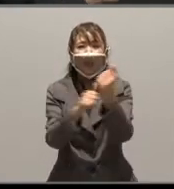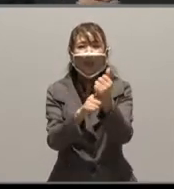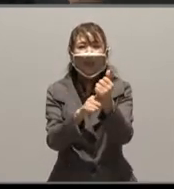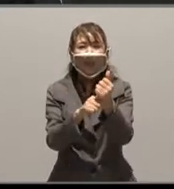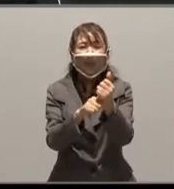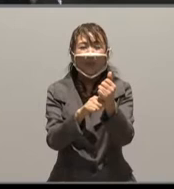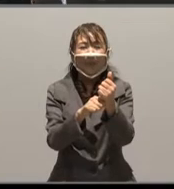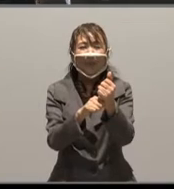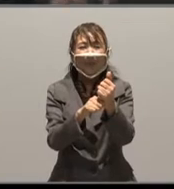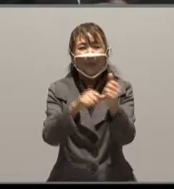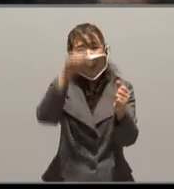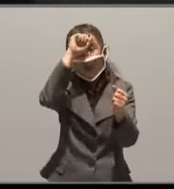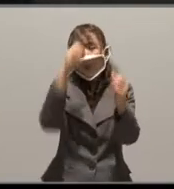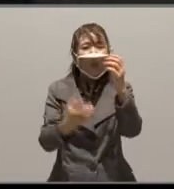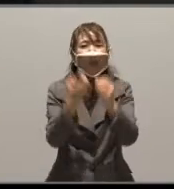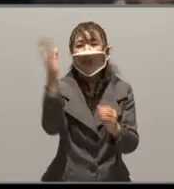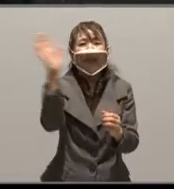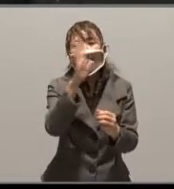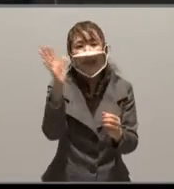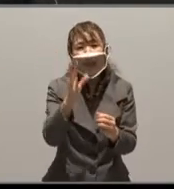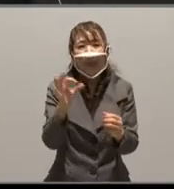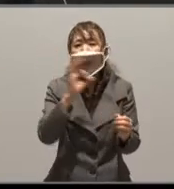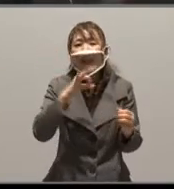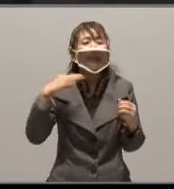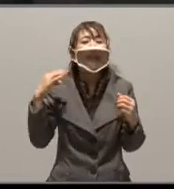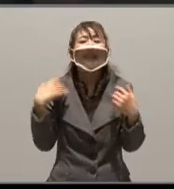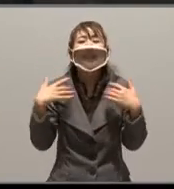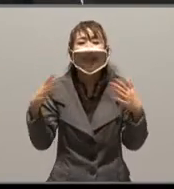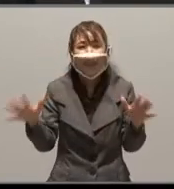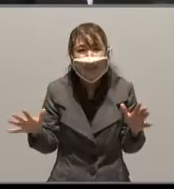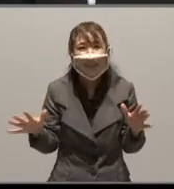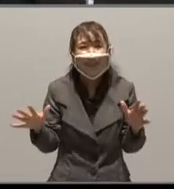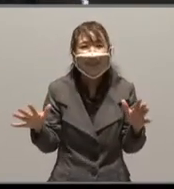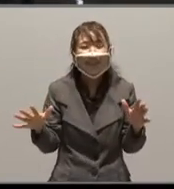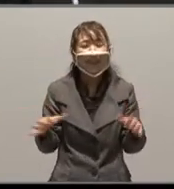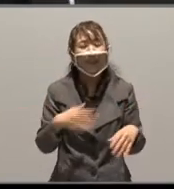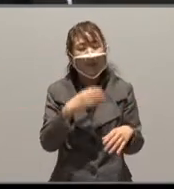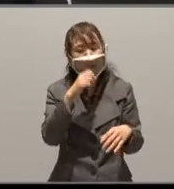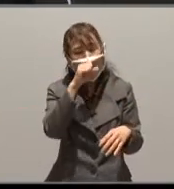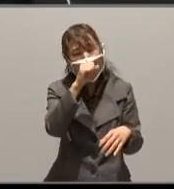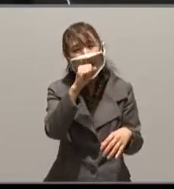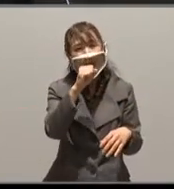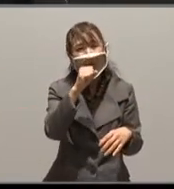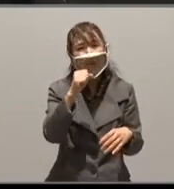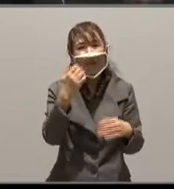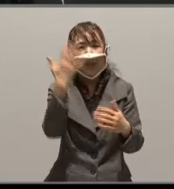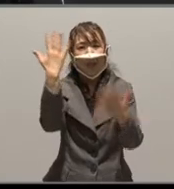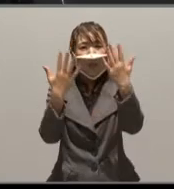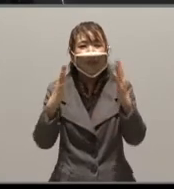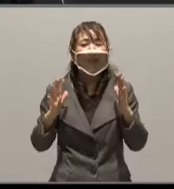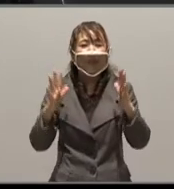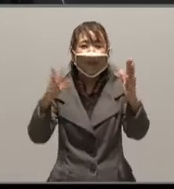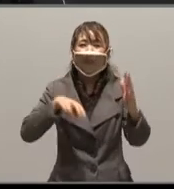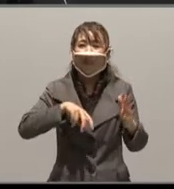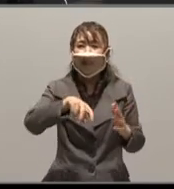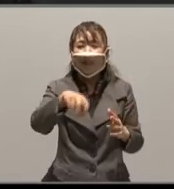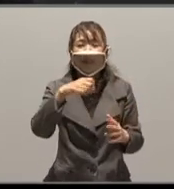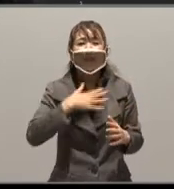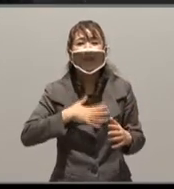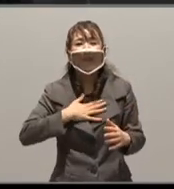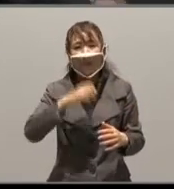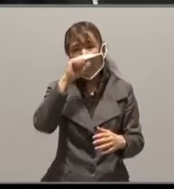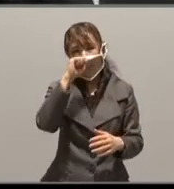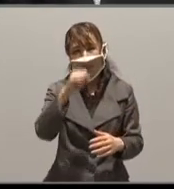side effect of forest bathing. That's different from dog. And the forest bathing is free. A drug can